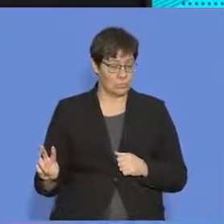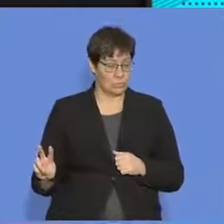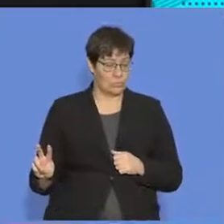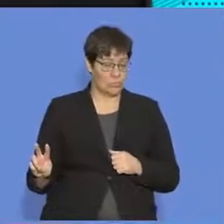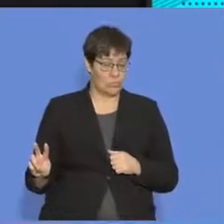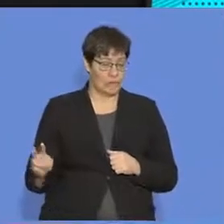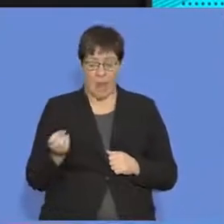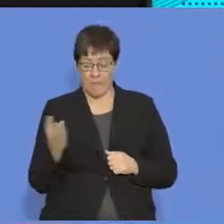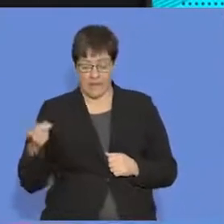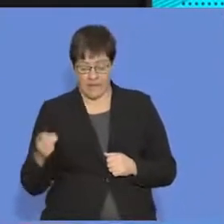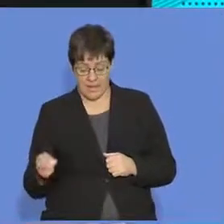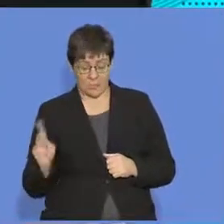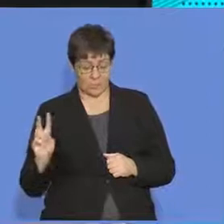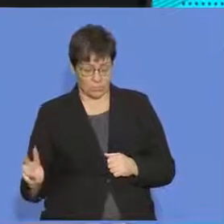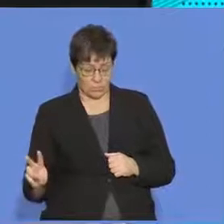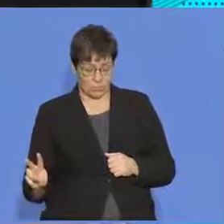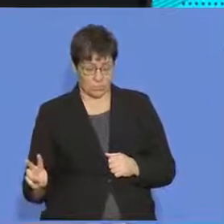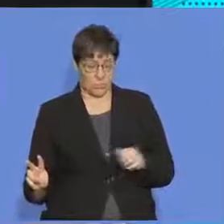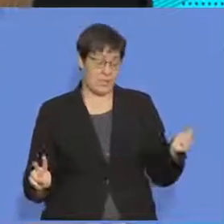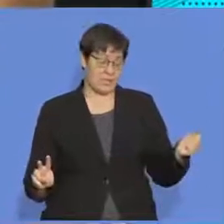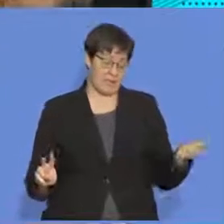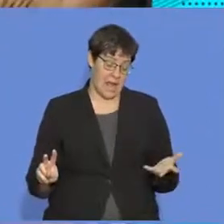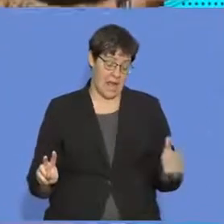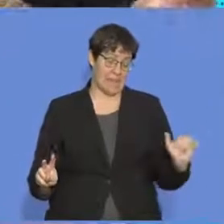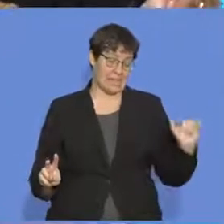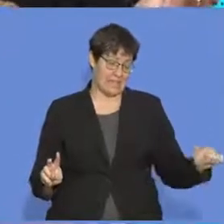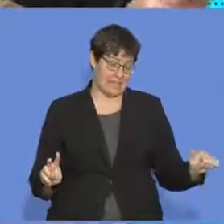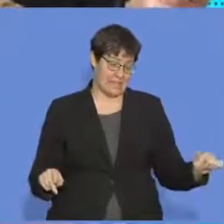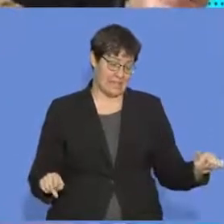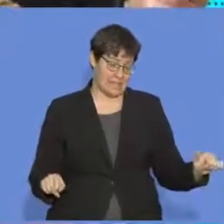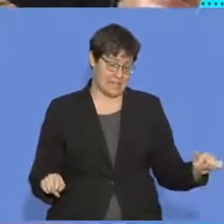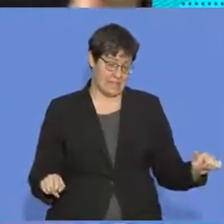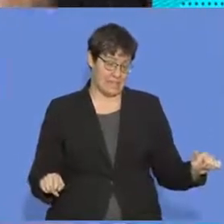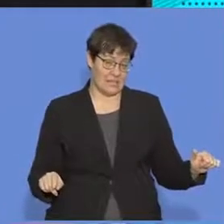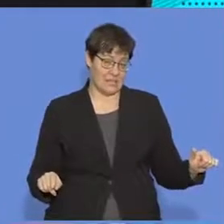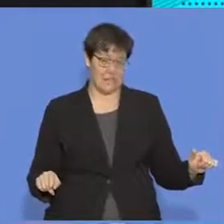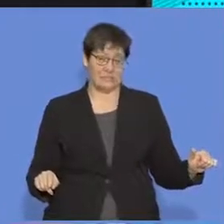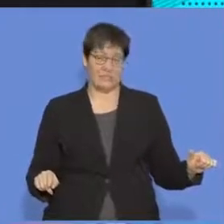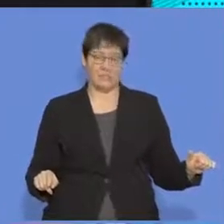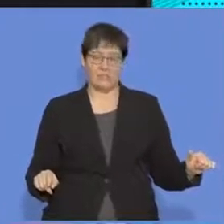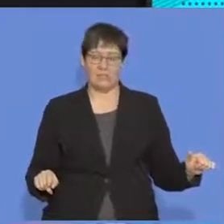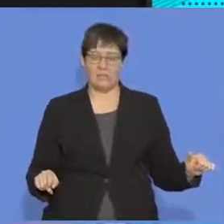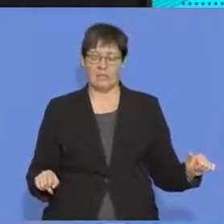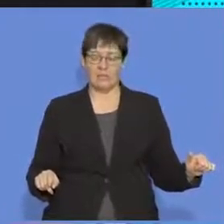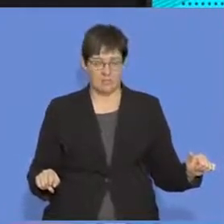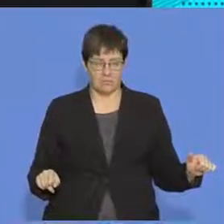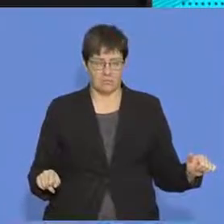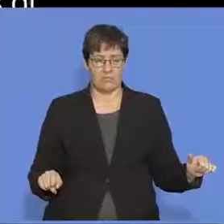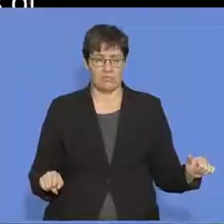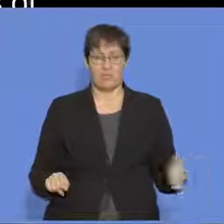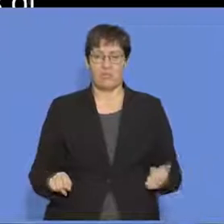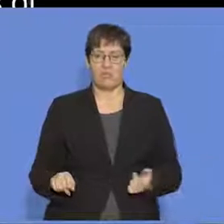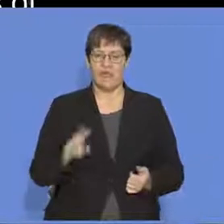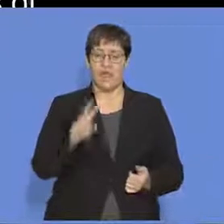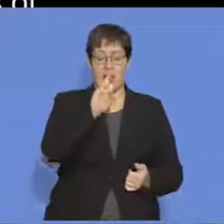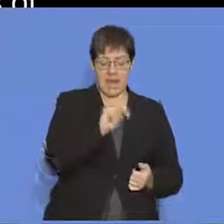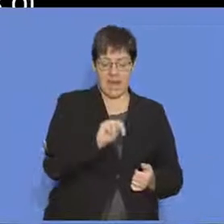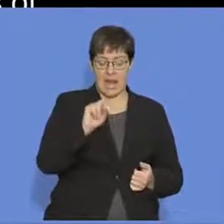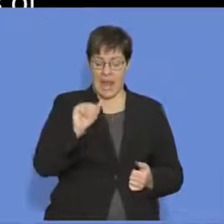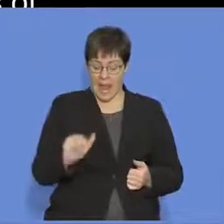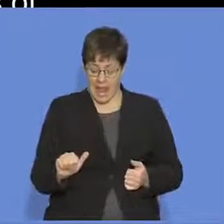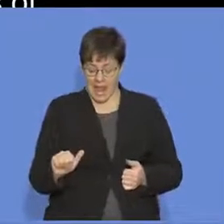number of event 2, and for a die, 6, which is our NA